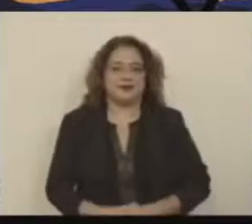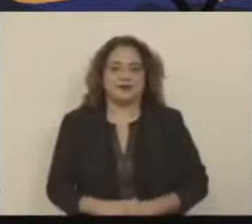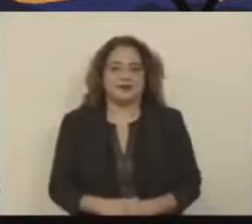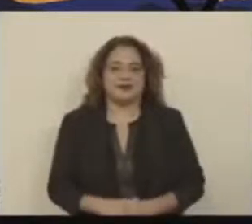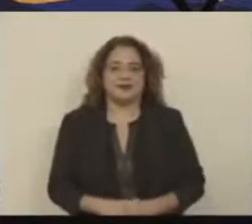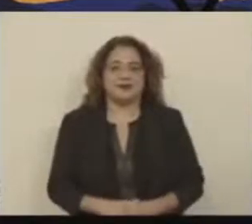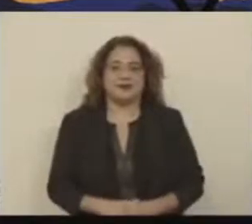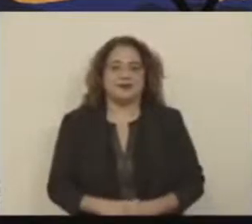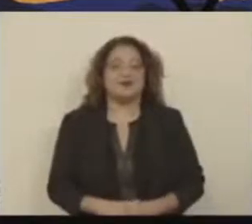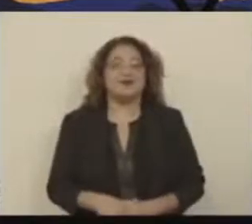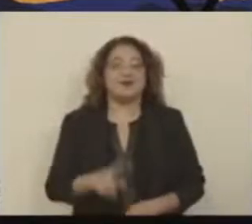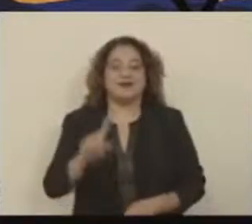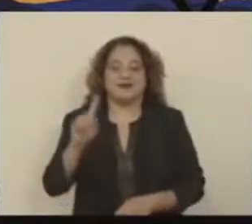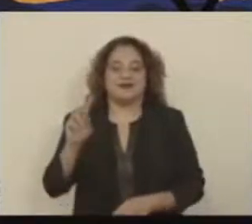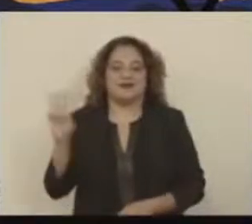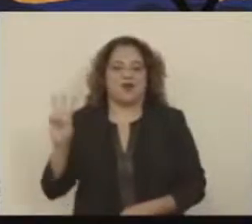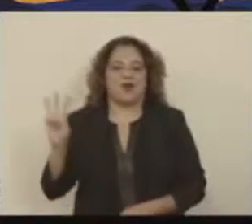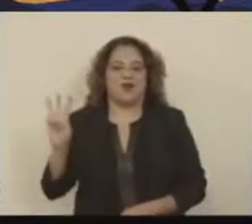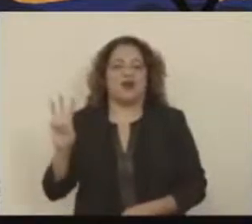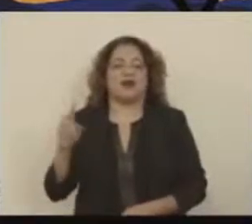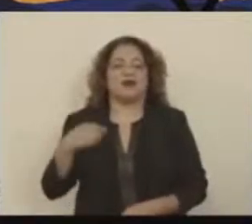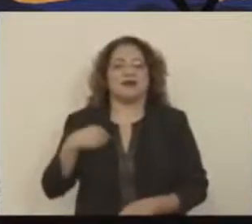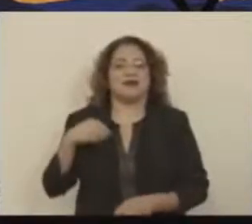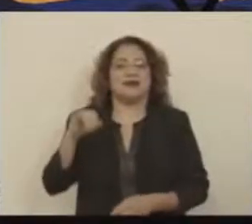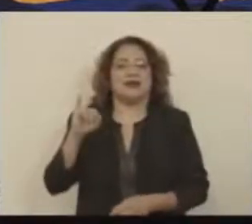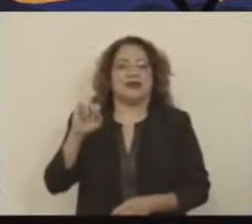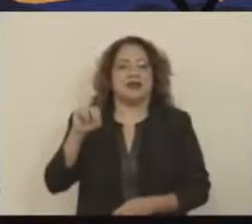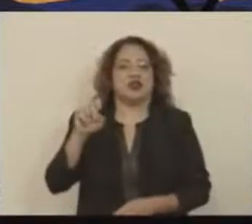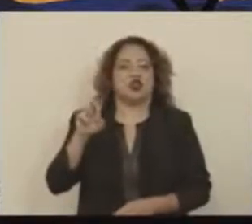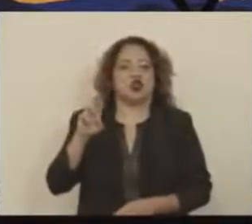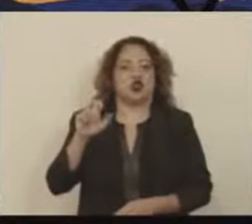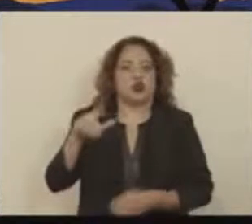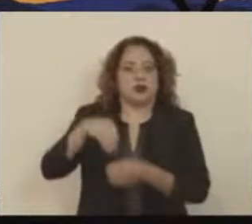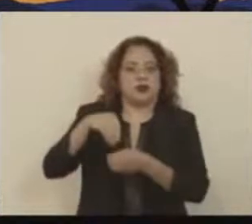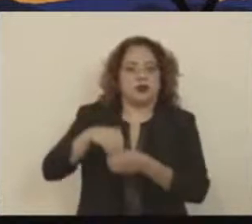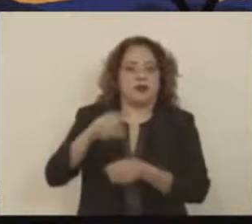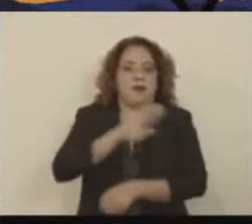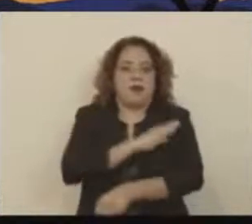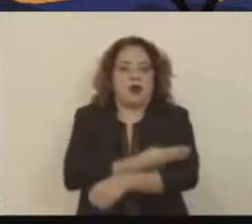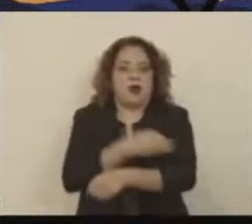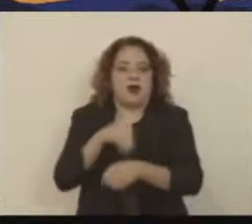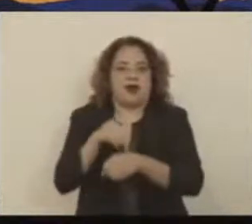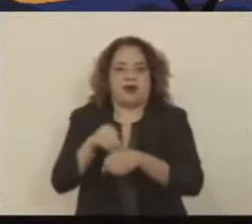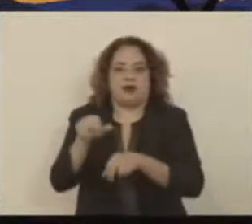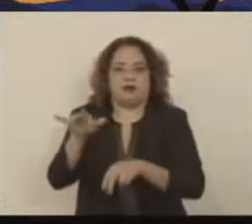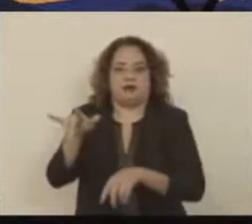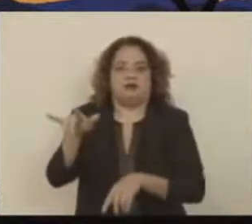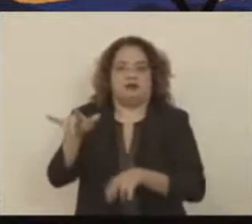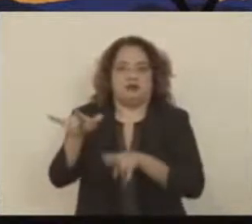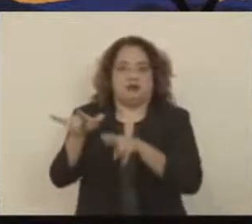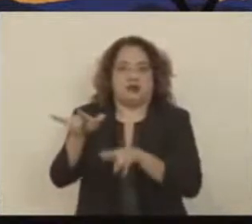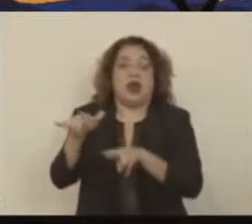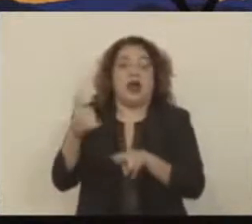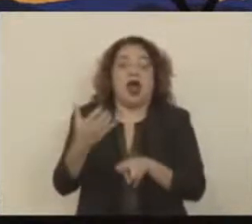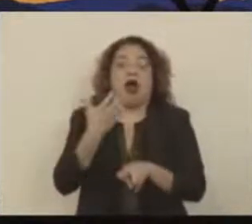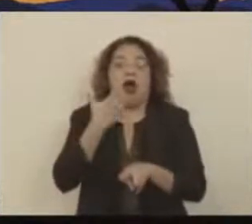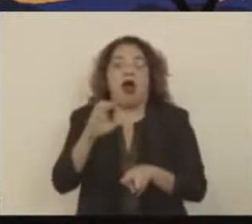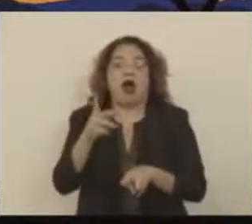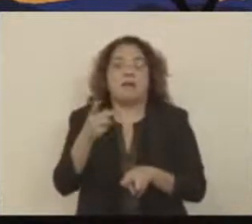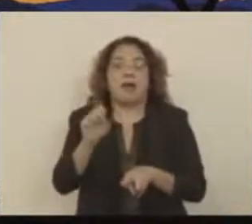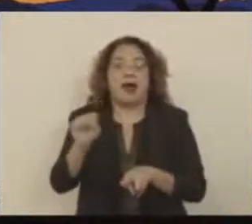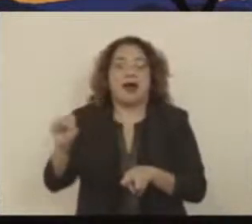We have confirmation that we've gone to internal power on the rocket. We are now in the hot pass and will be accelerating into the pull-up maneuver.